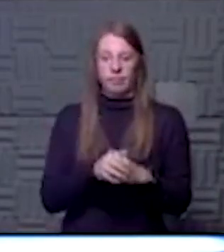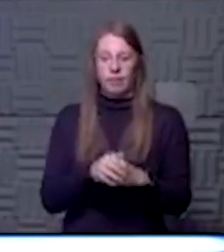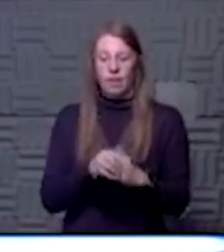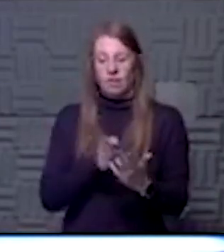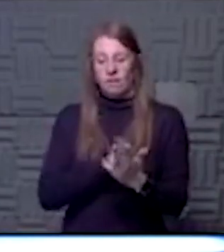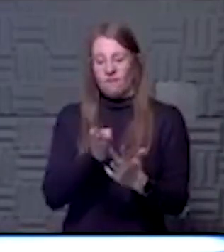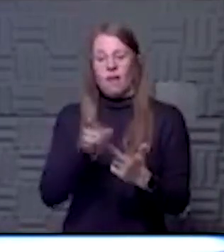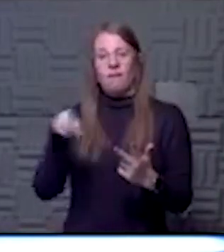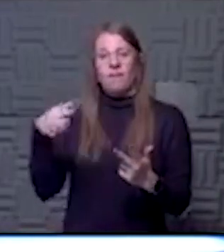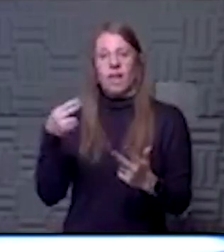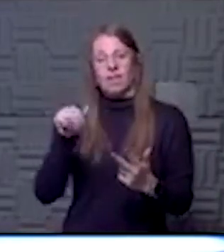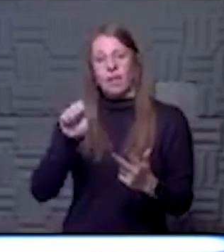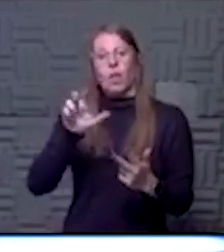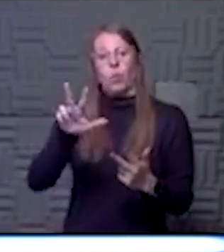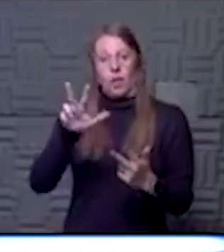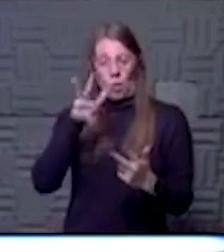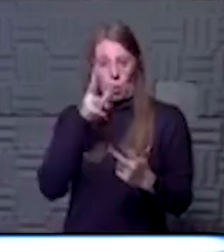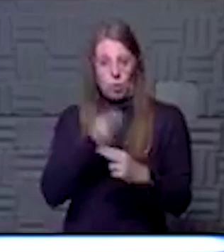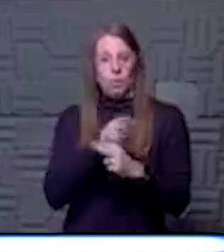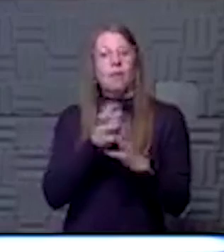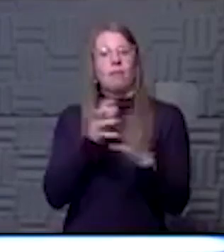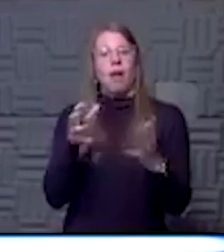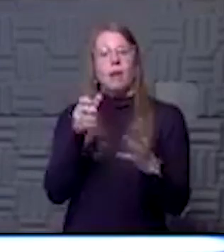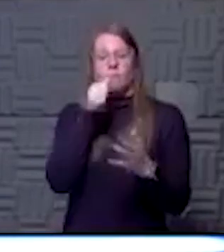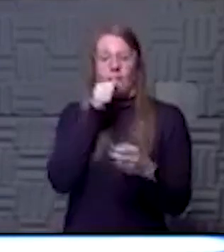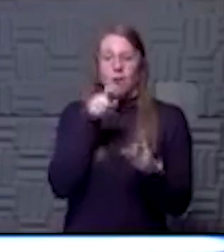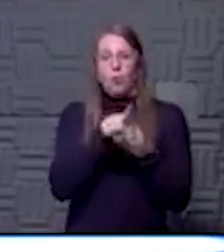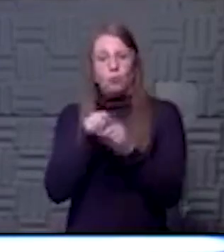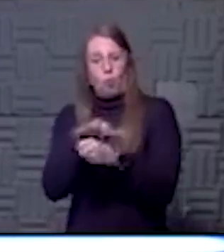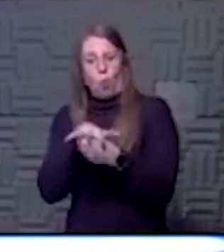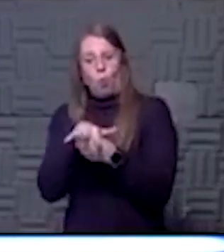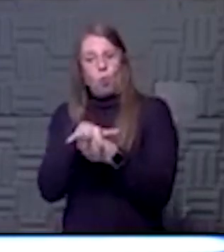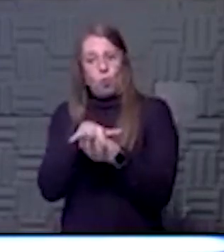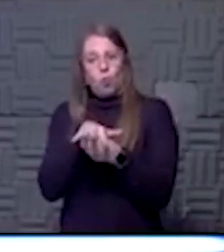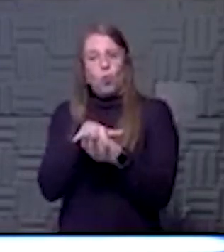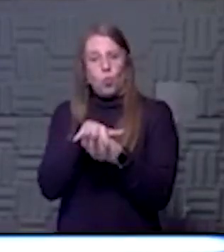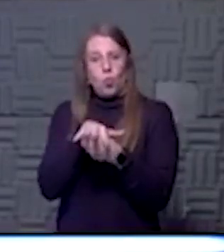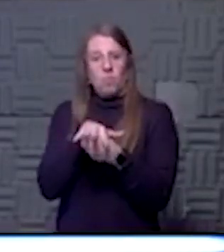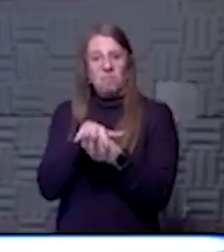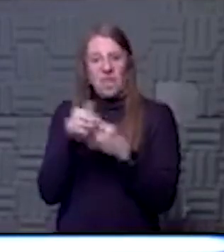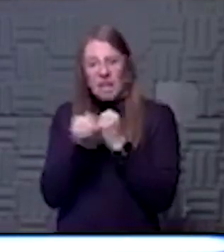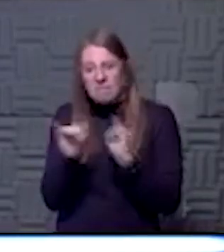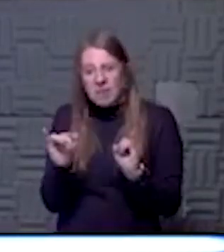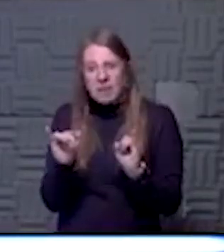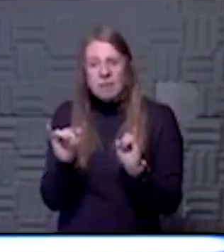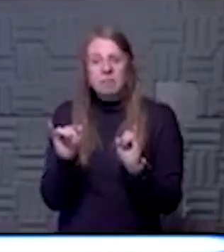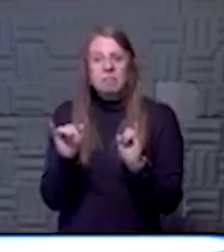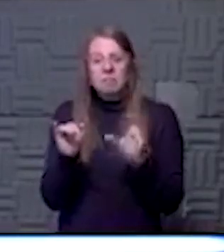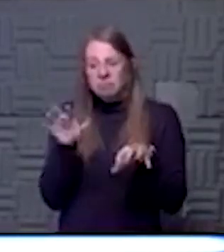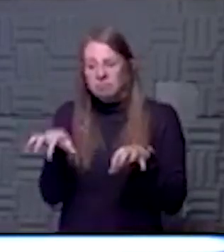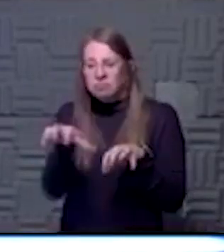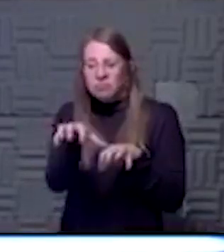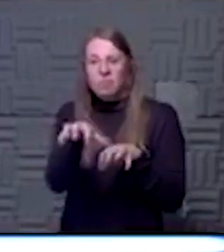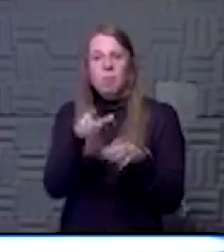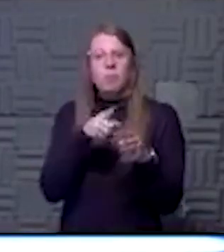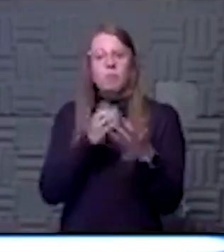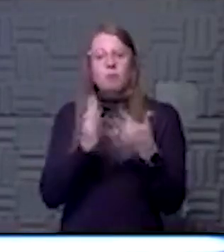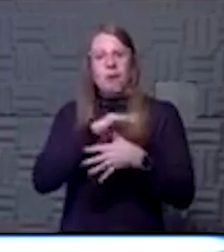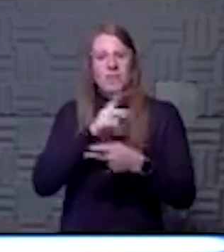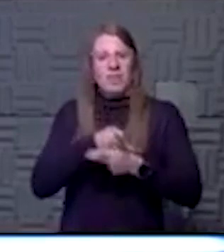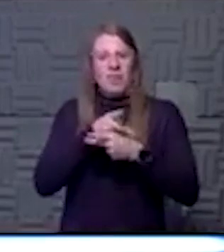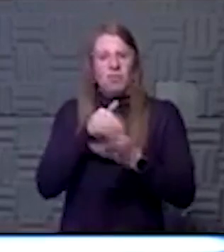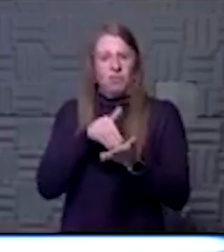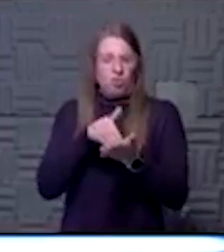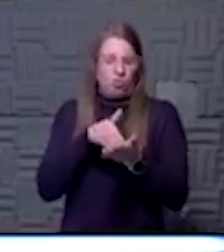phase 3, we'll be using a lot of private and local independent primary care physicians and things of